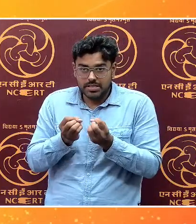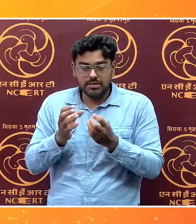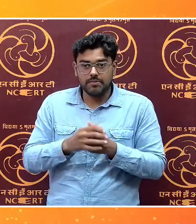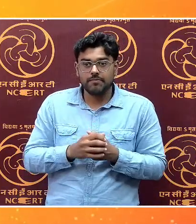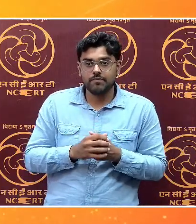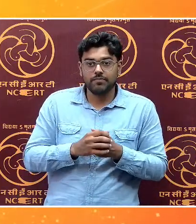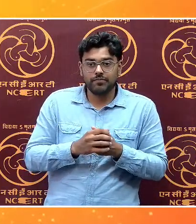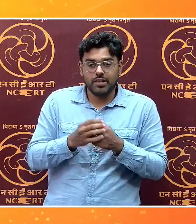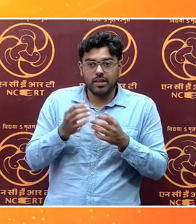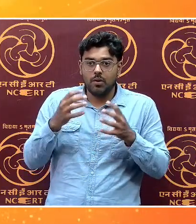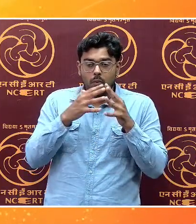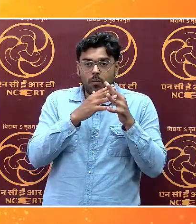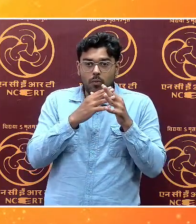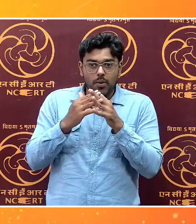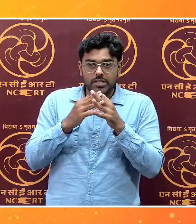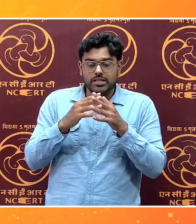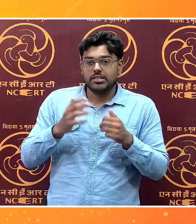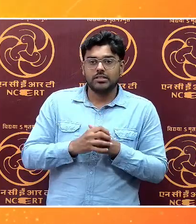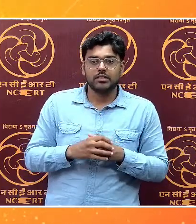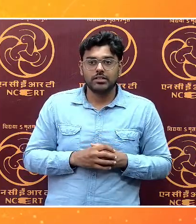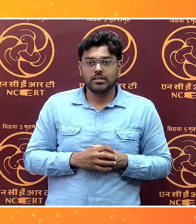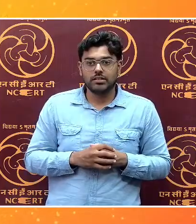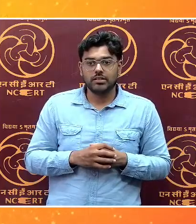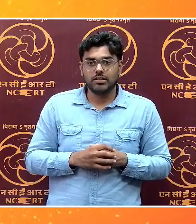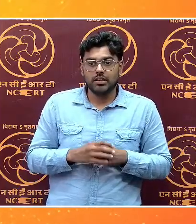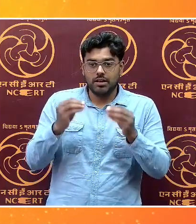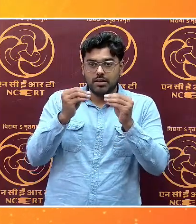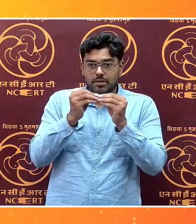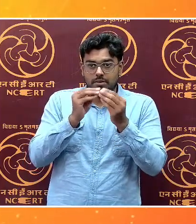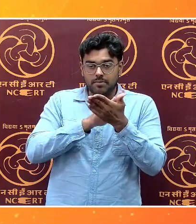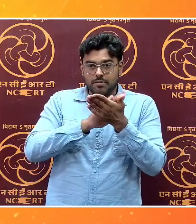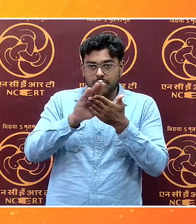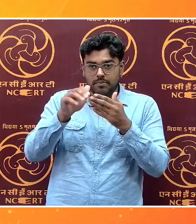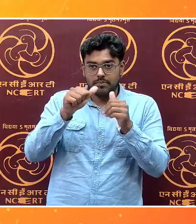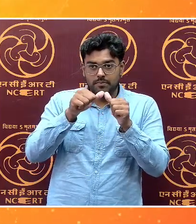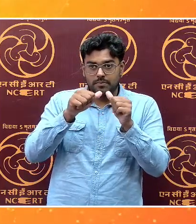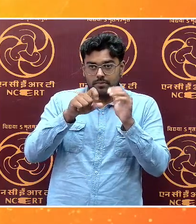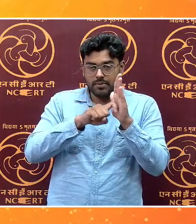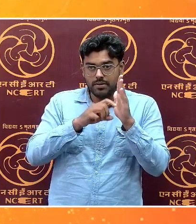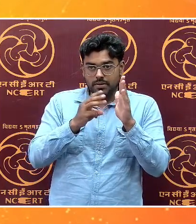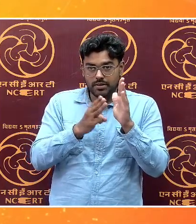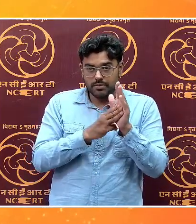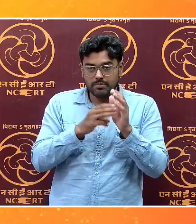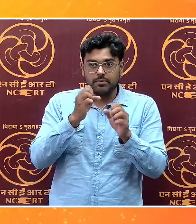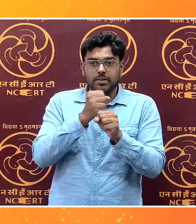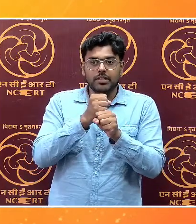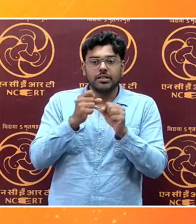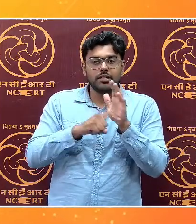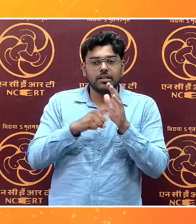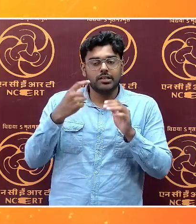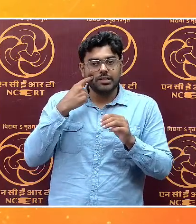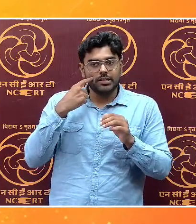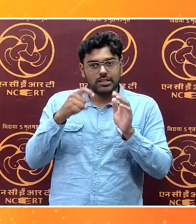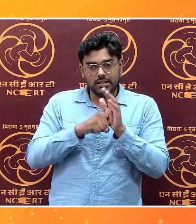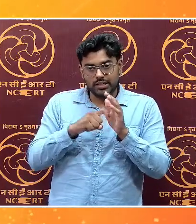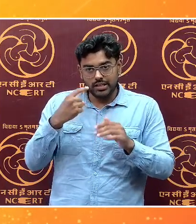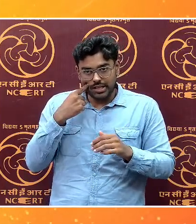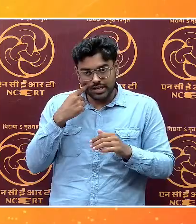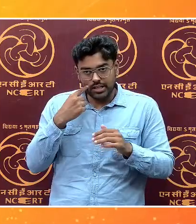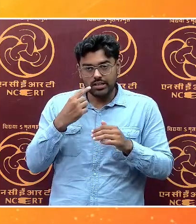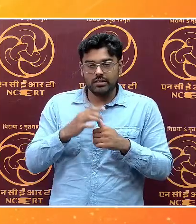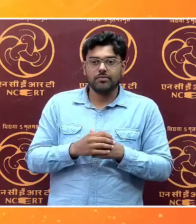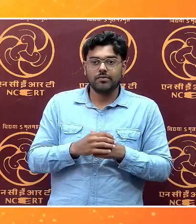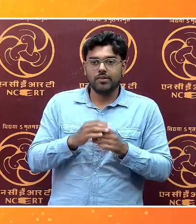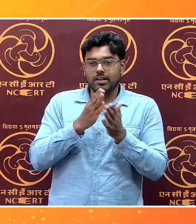It originates in the Brahmgiri hills of Western Ghats at Trimbakeshwar in Maharashtra,